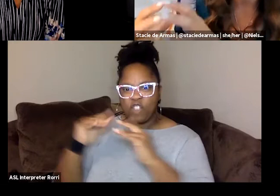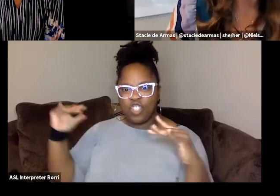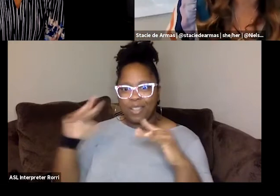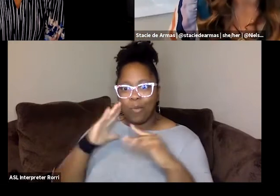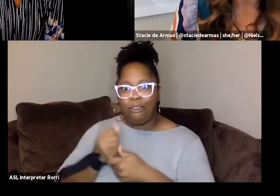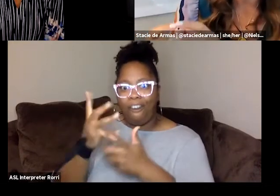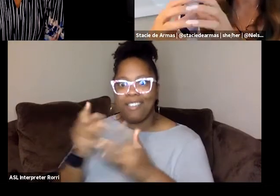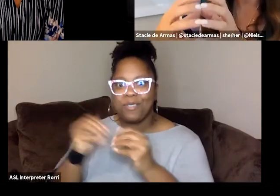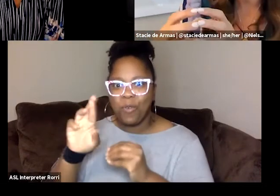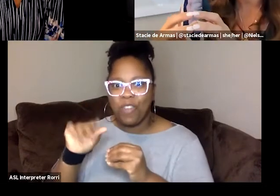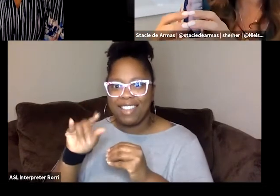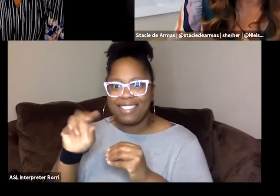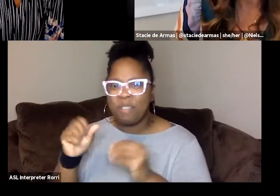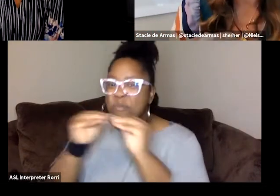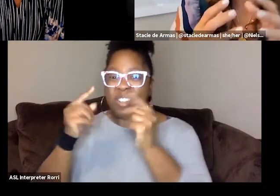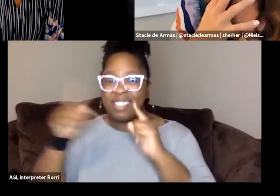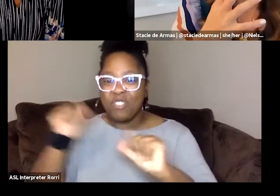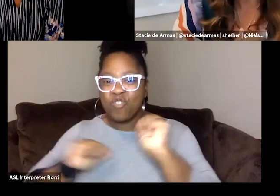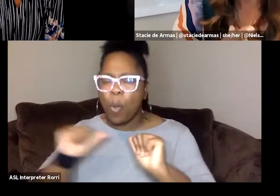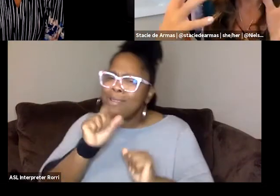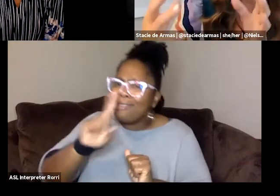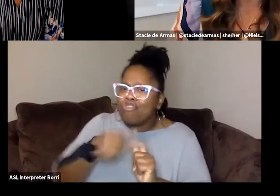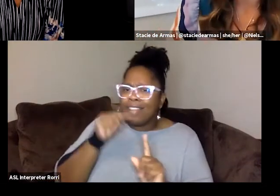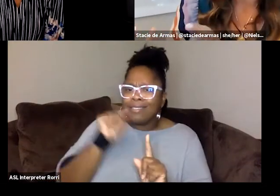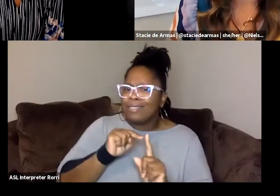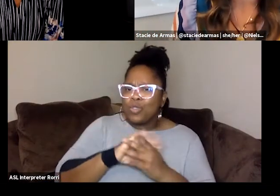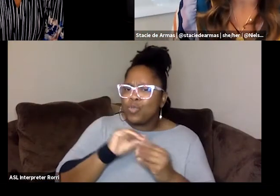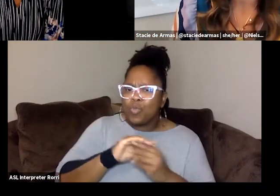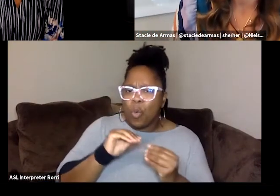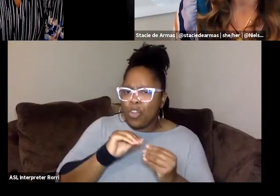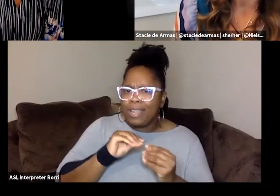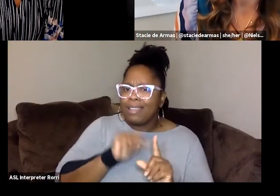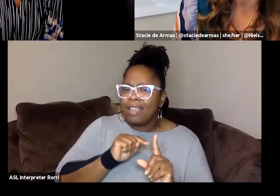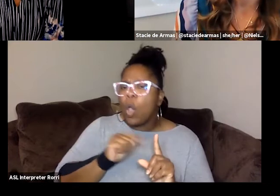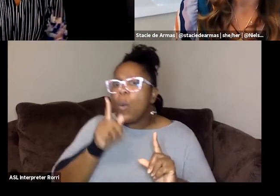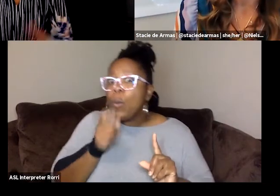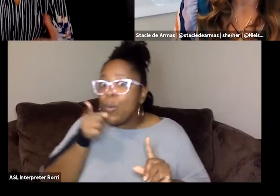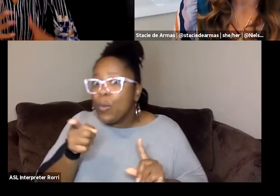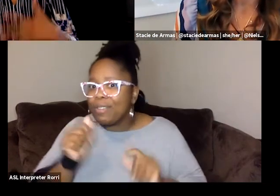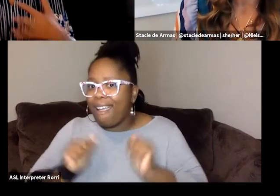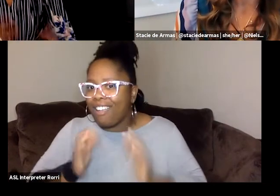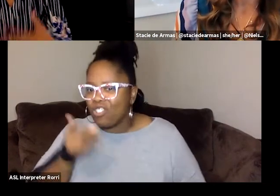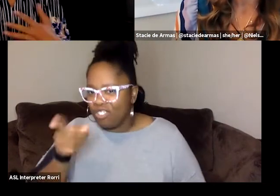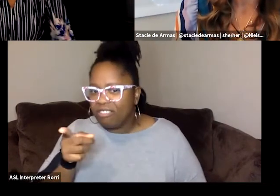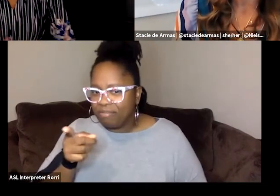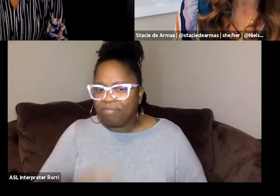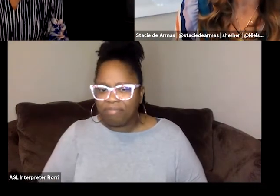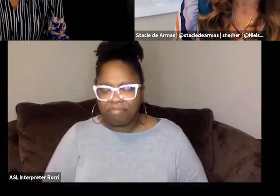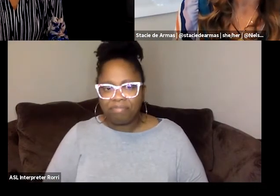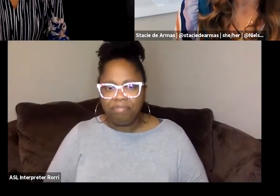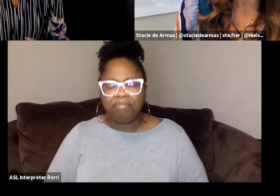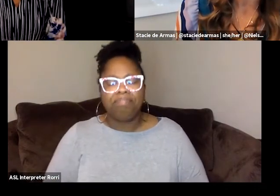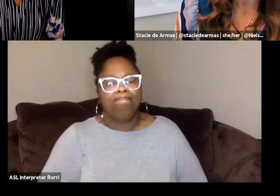a successful show. It's not just about the storyline, it's about who is on screen. Great. So kind of going